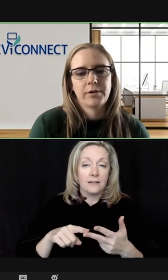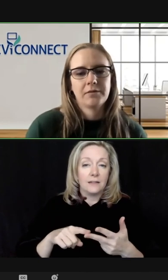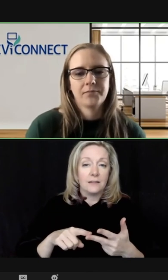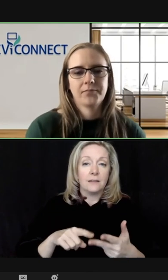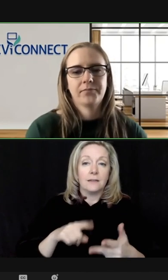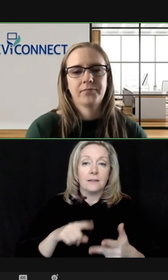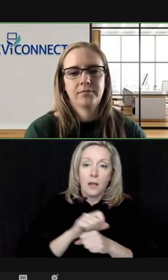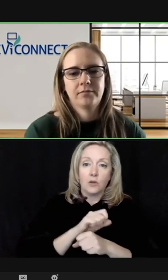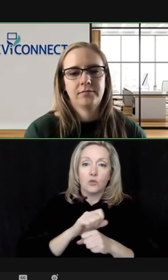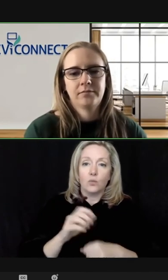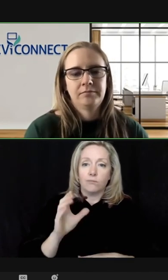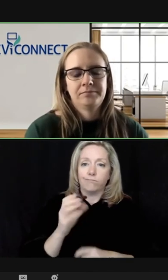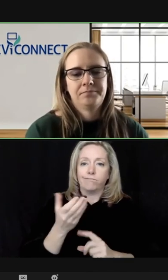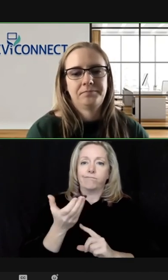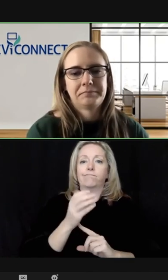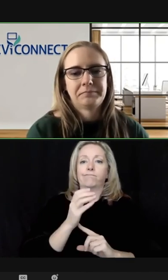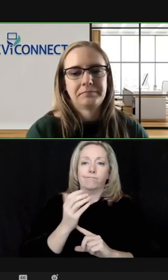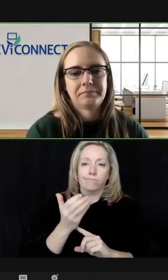or 3?